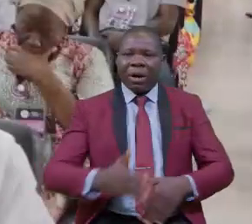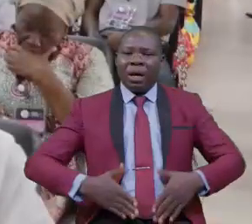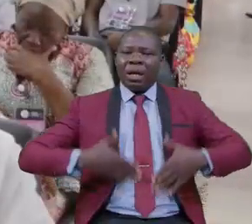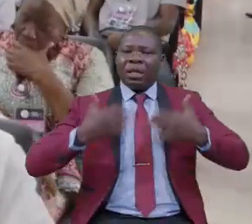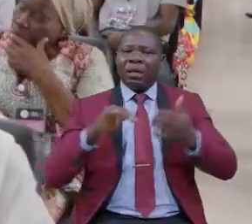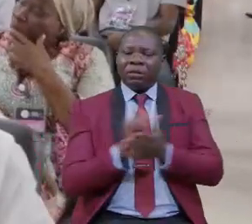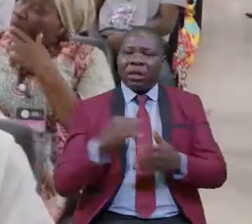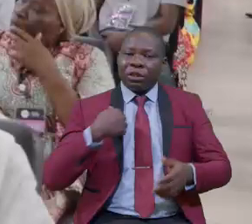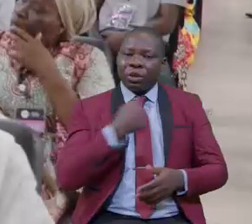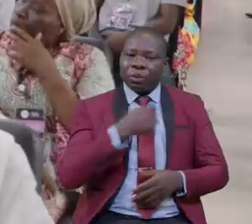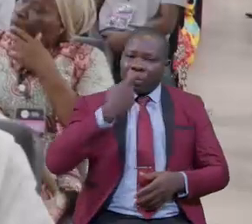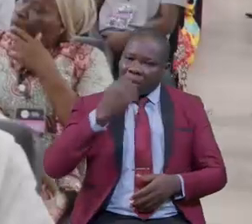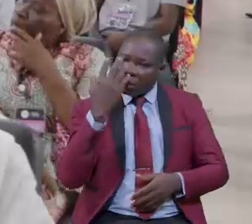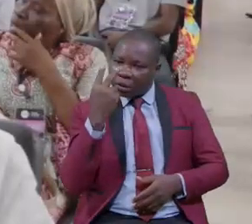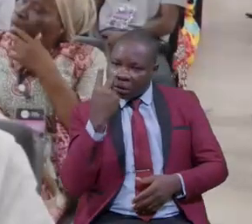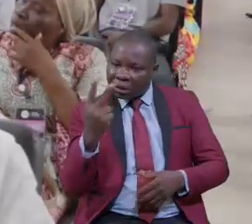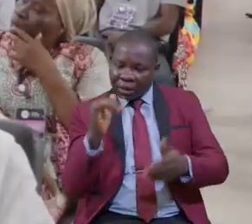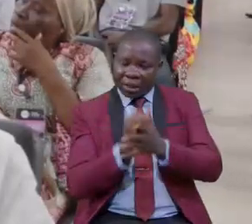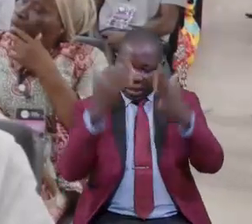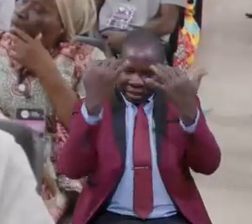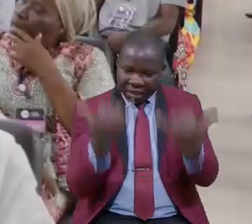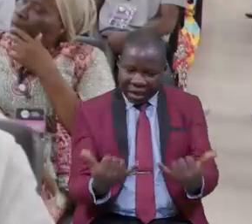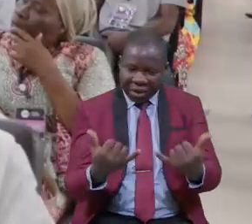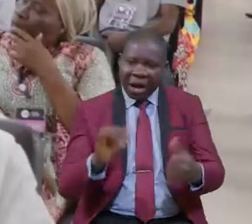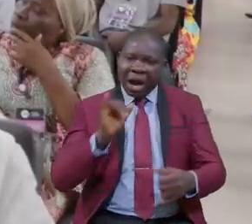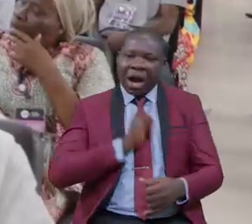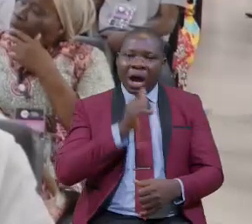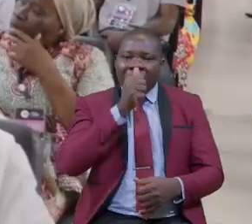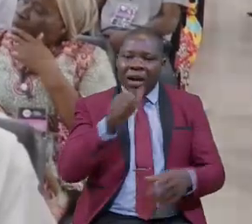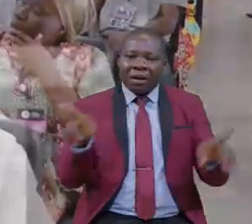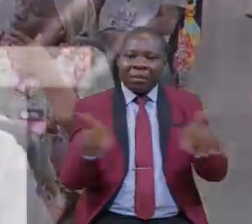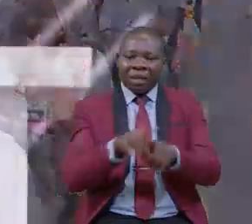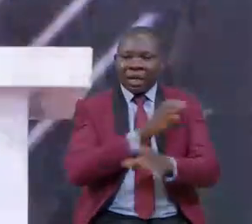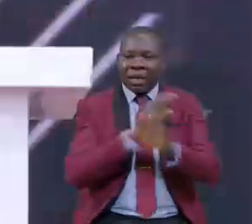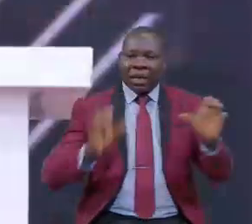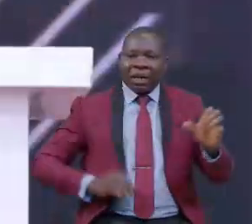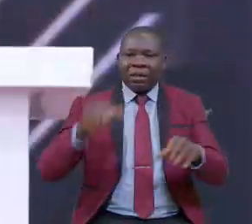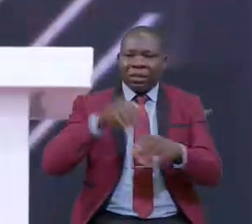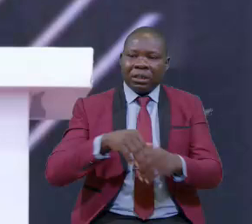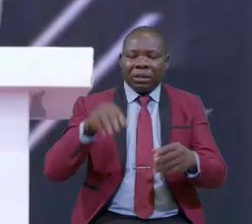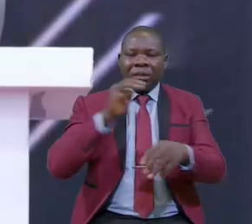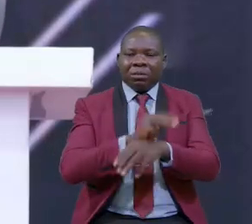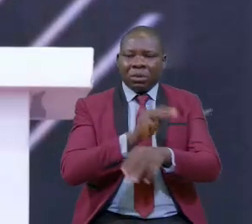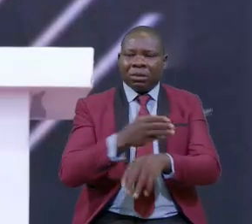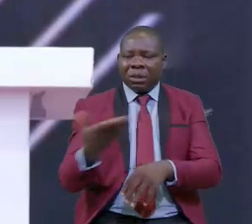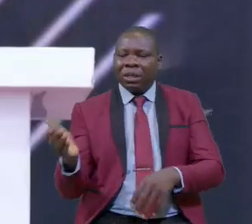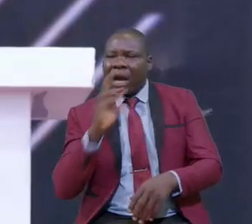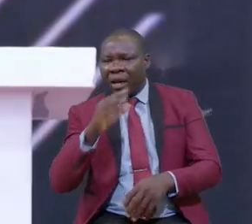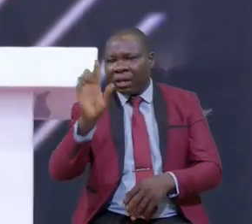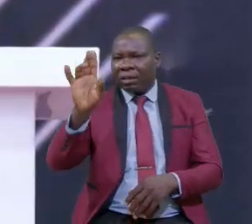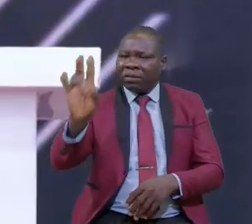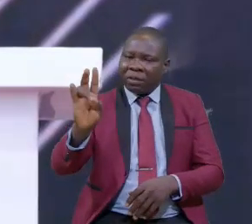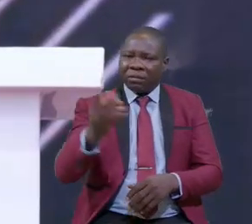now I am Christ-like in ministry? There are seven things I'm going to briefly go